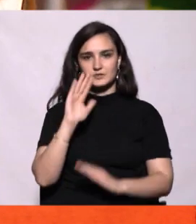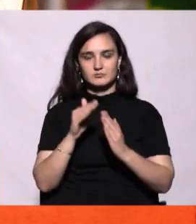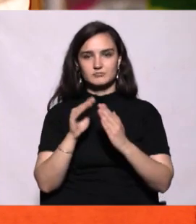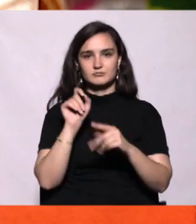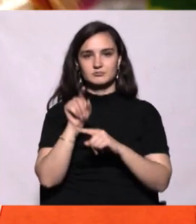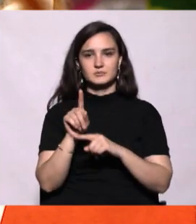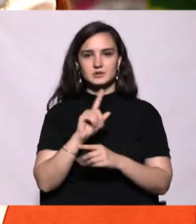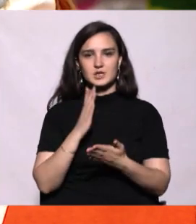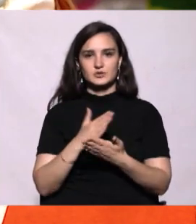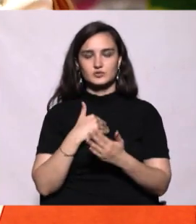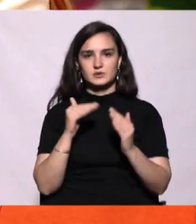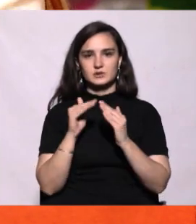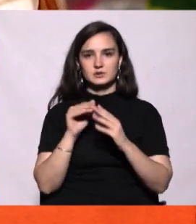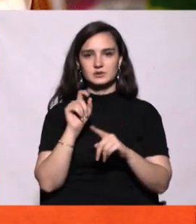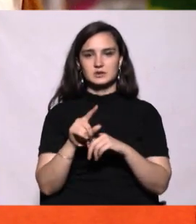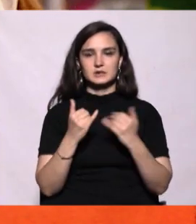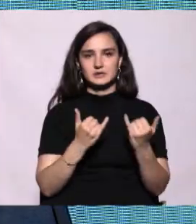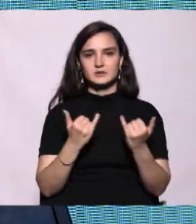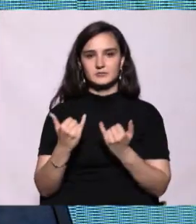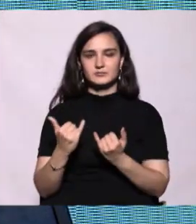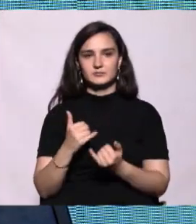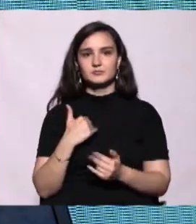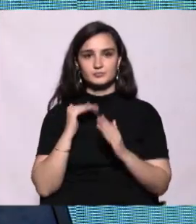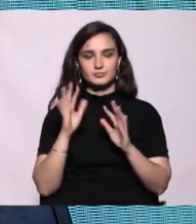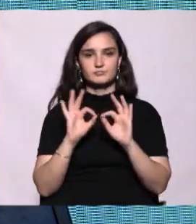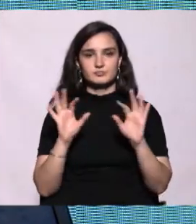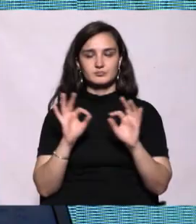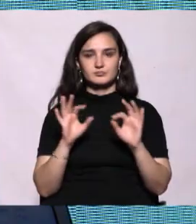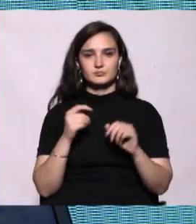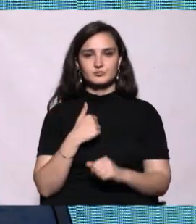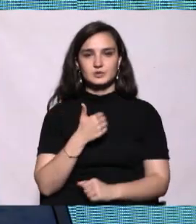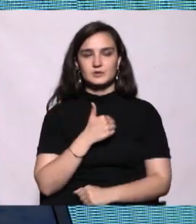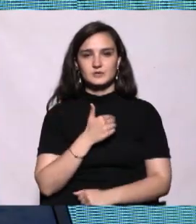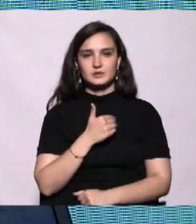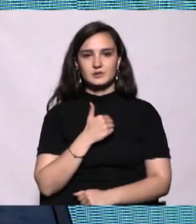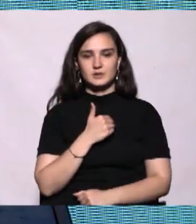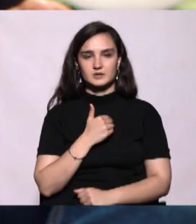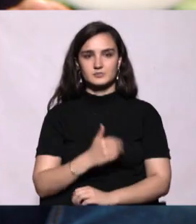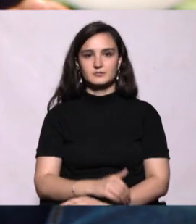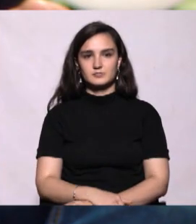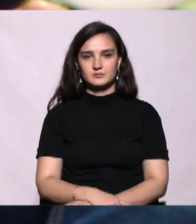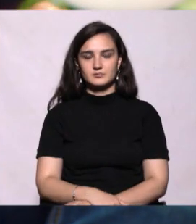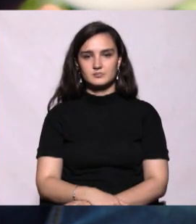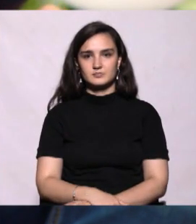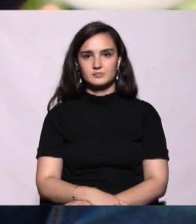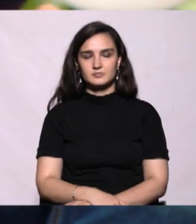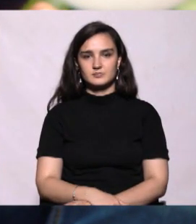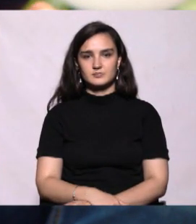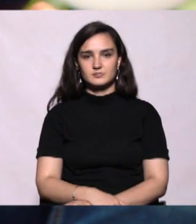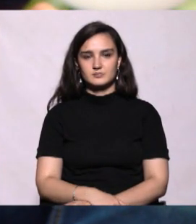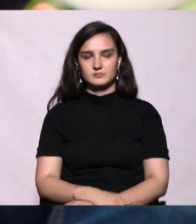homework. What is our homework for today? I will tell you. We'd like a written response to the